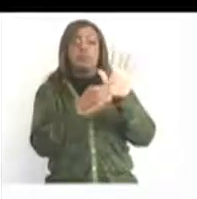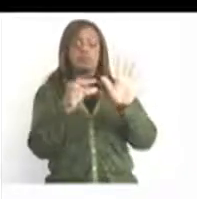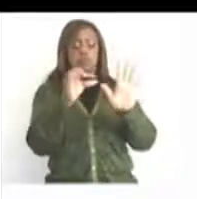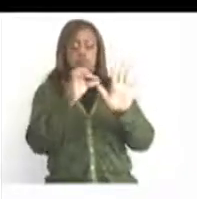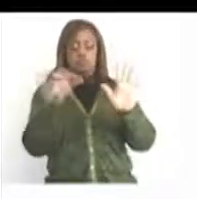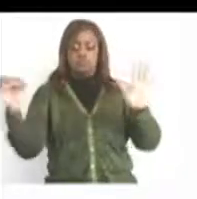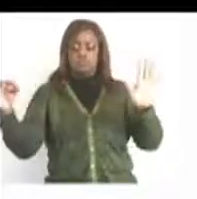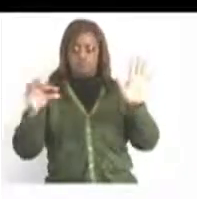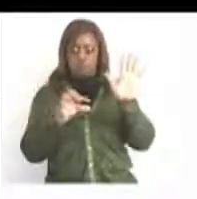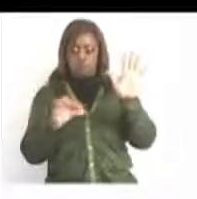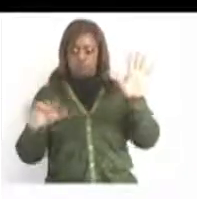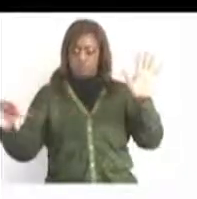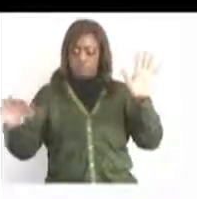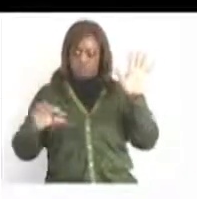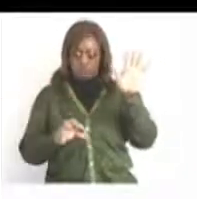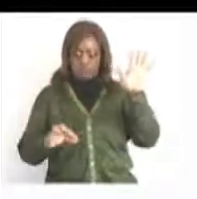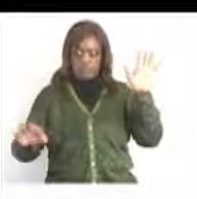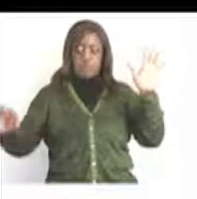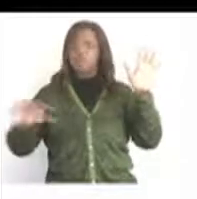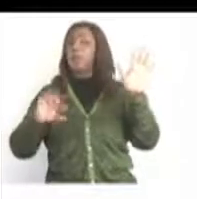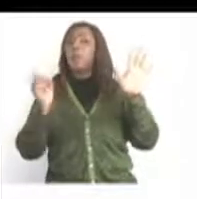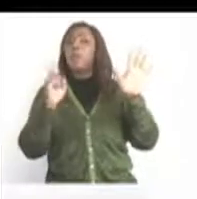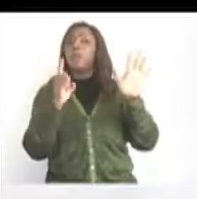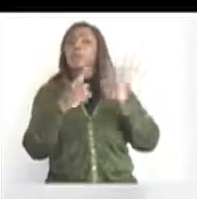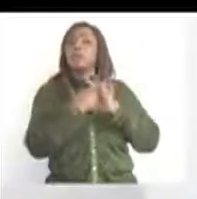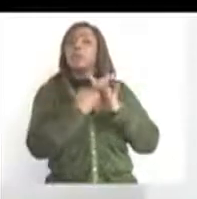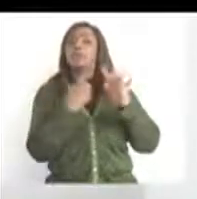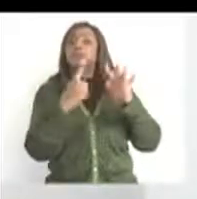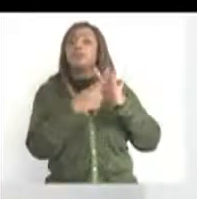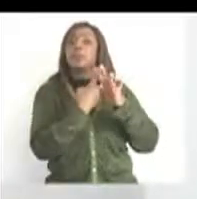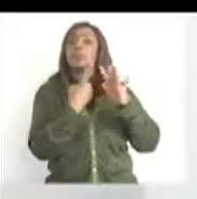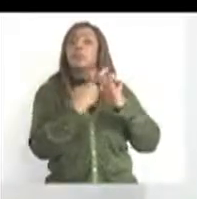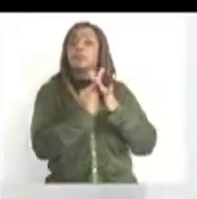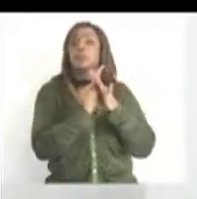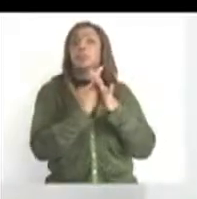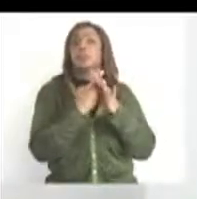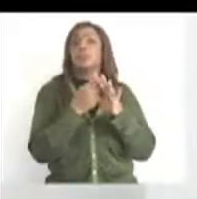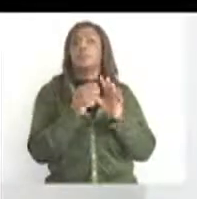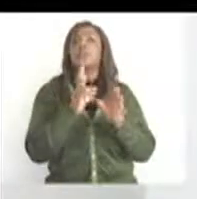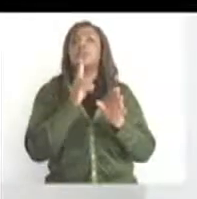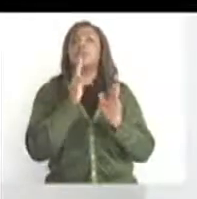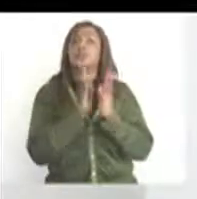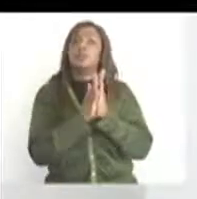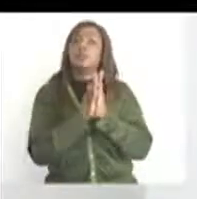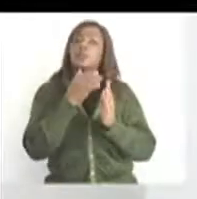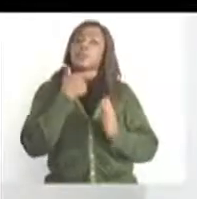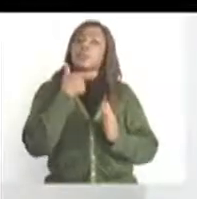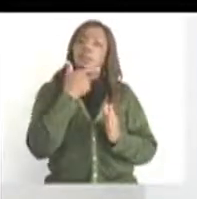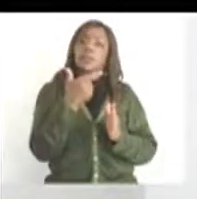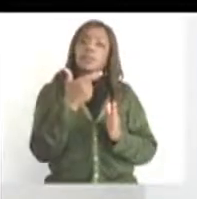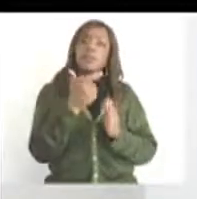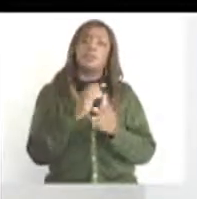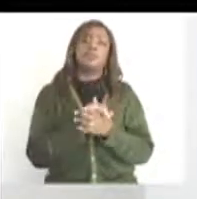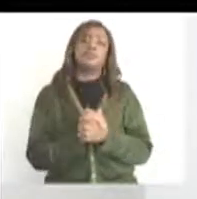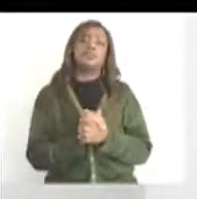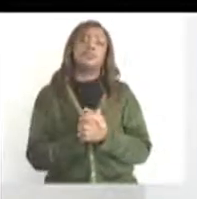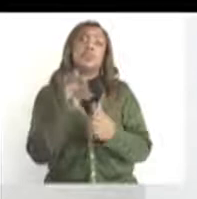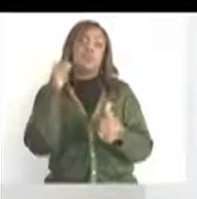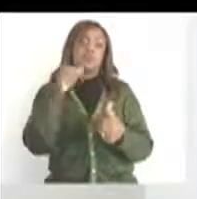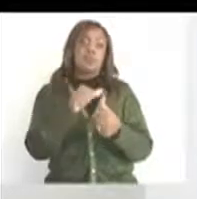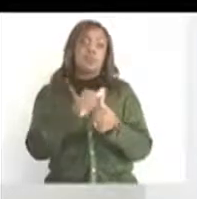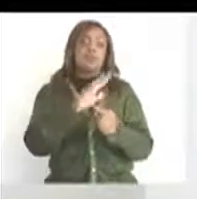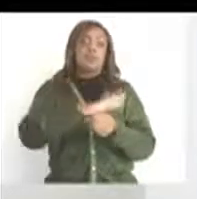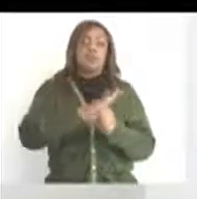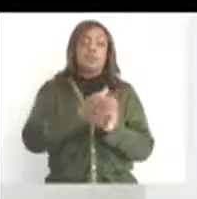you write the change. Boys and girls, we have come to the end of our lesson today. But before we go,